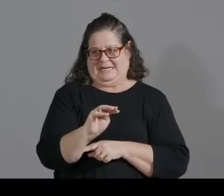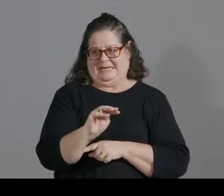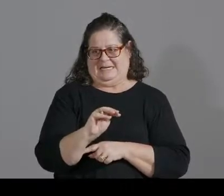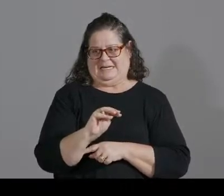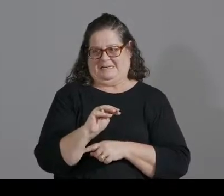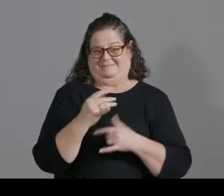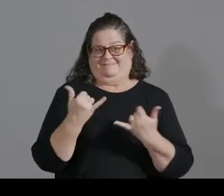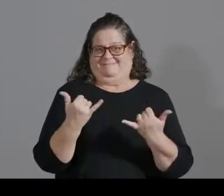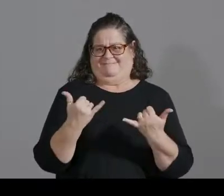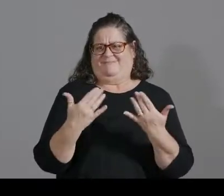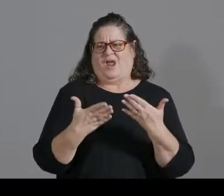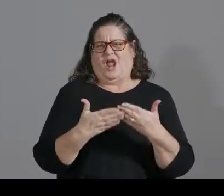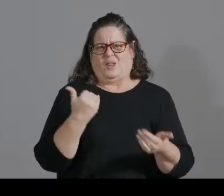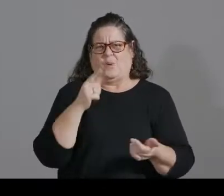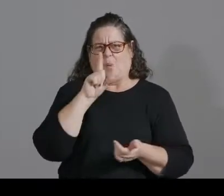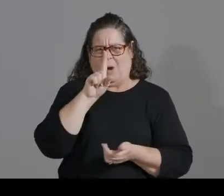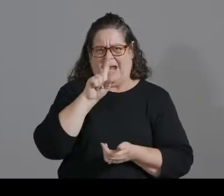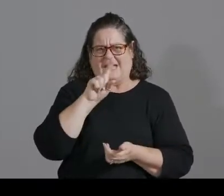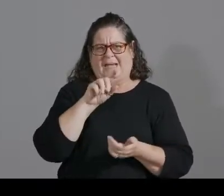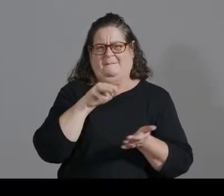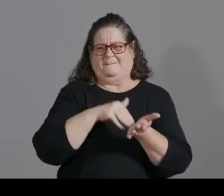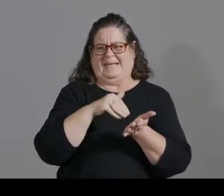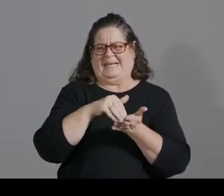administered statewide.